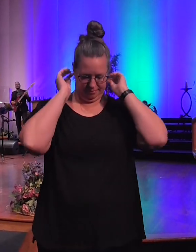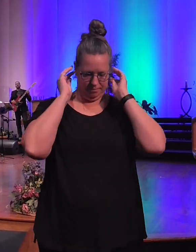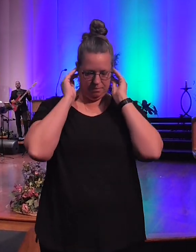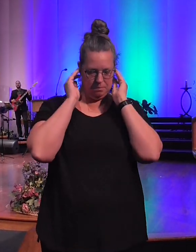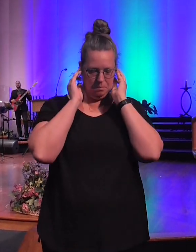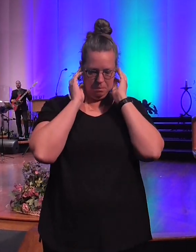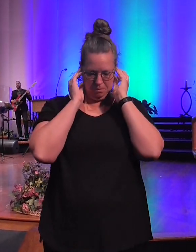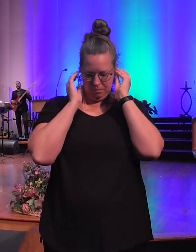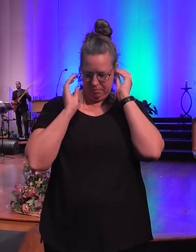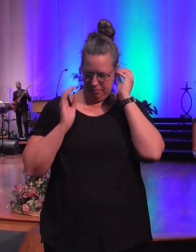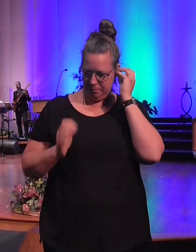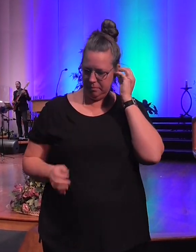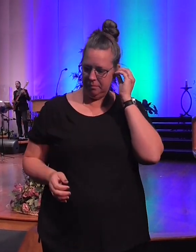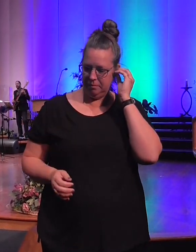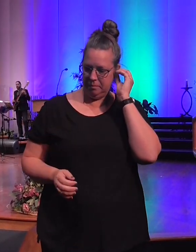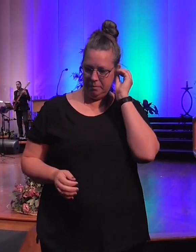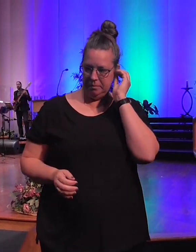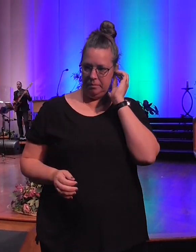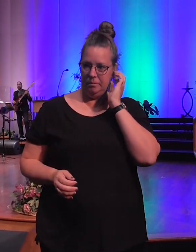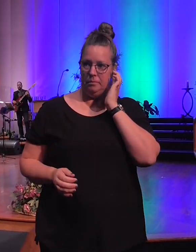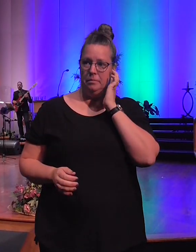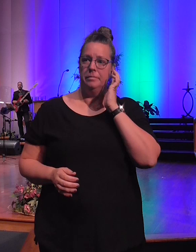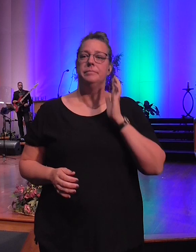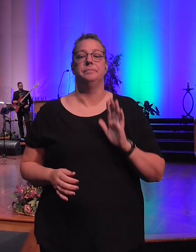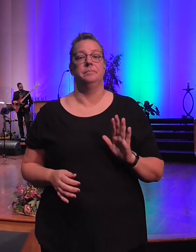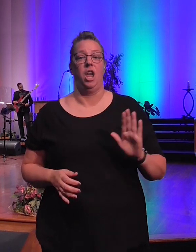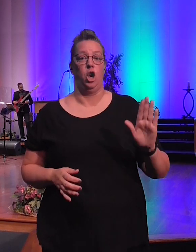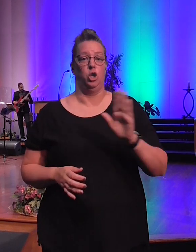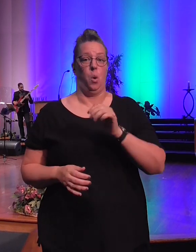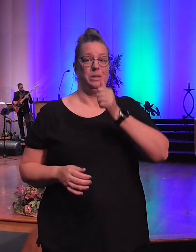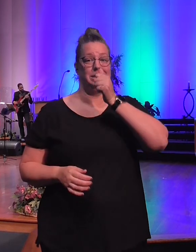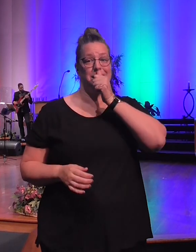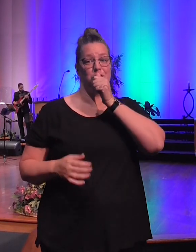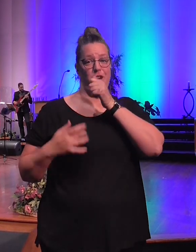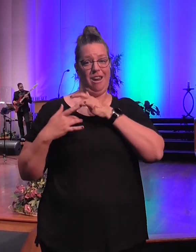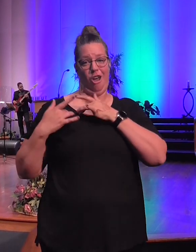And when your secret heart